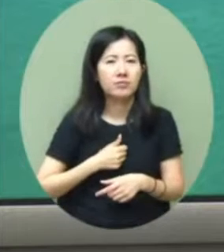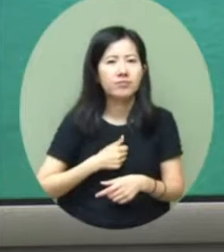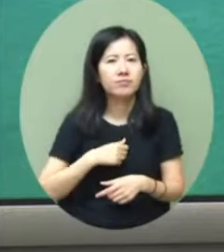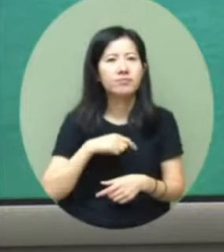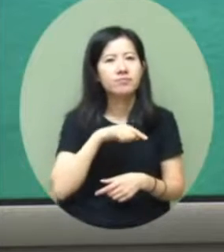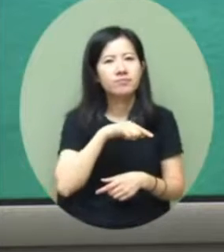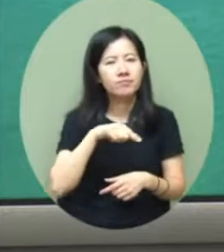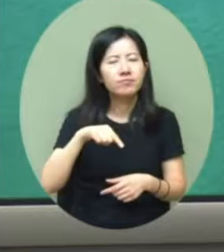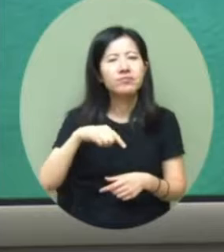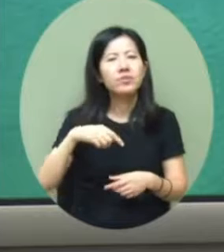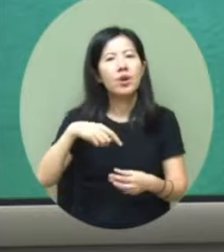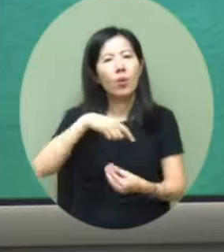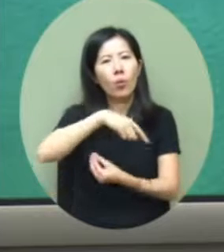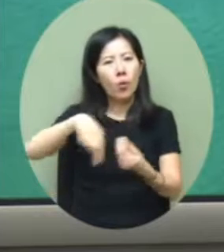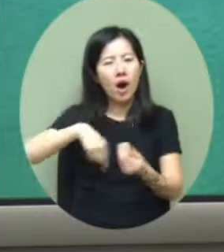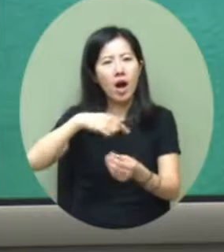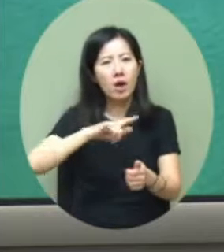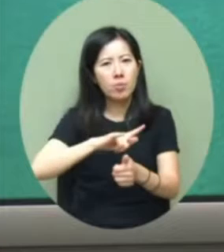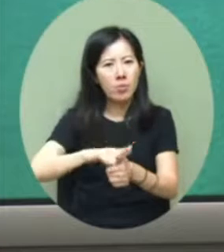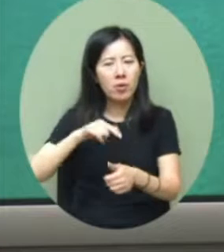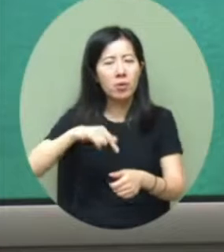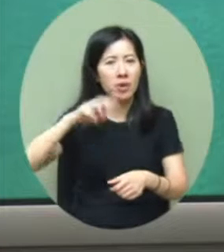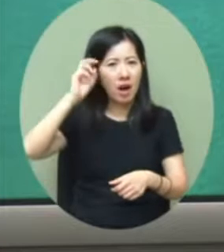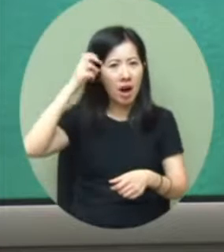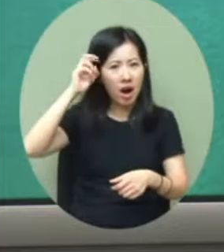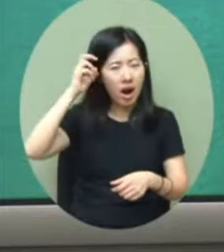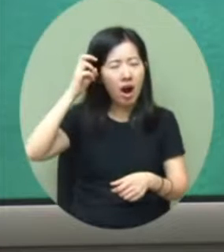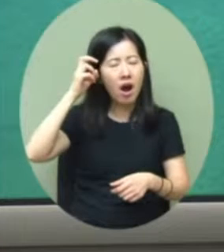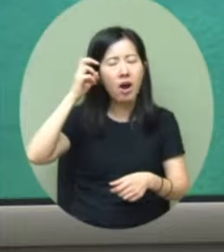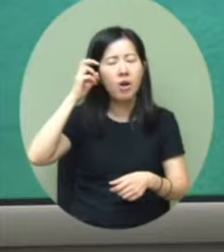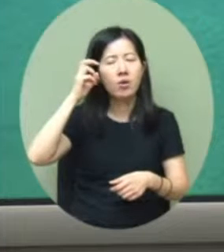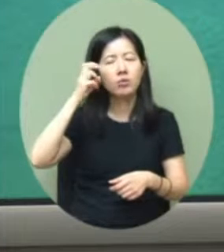of businesses, I do believe that